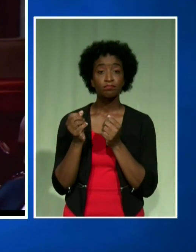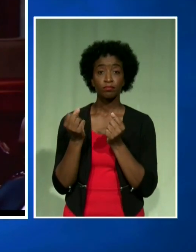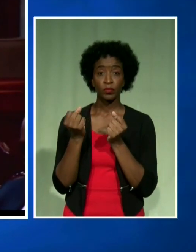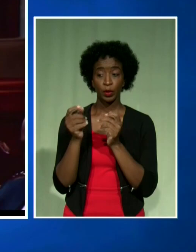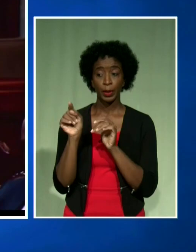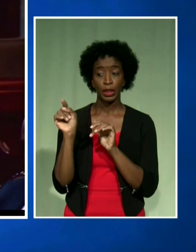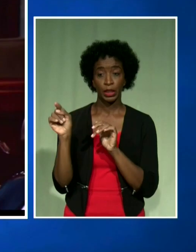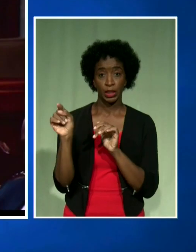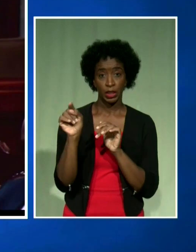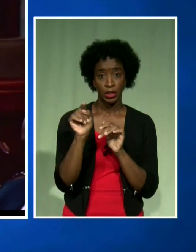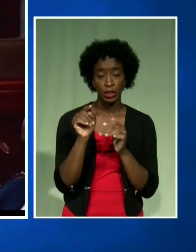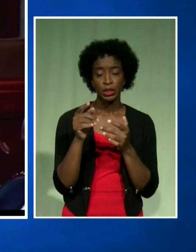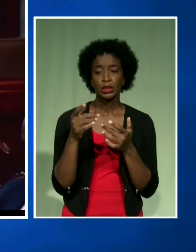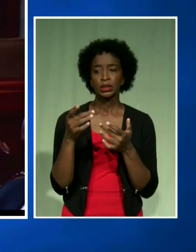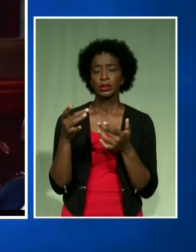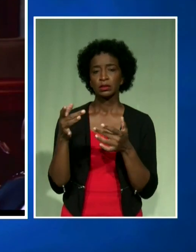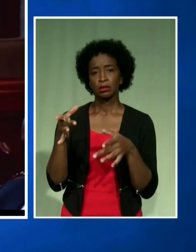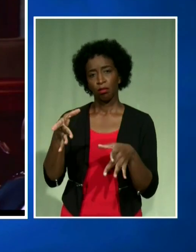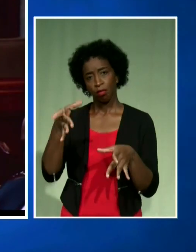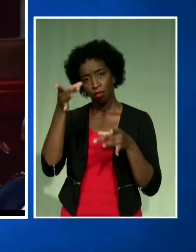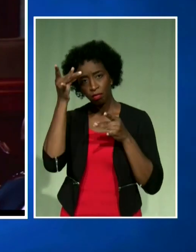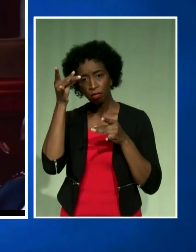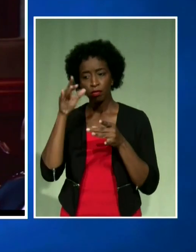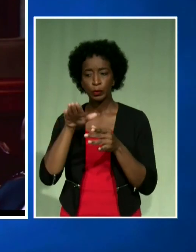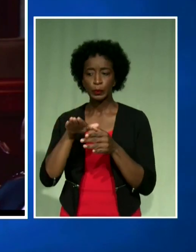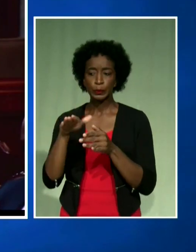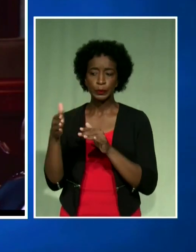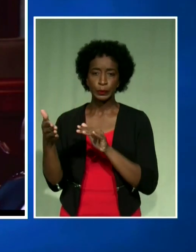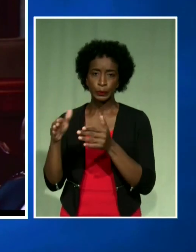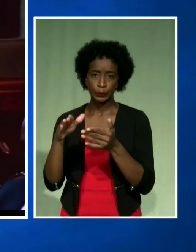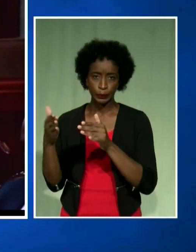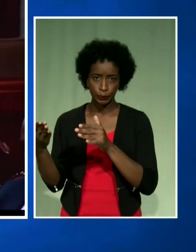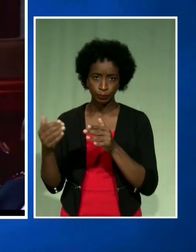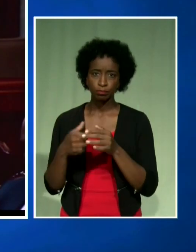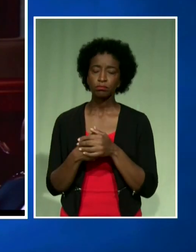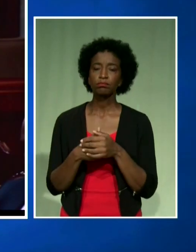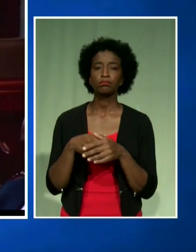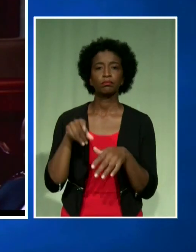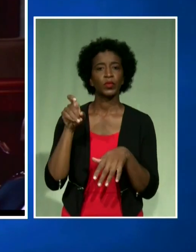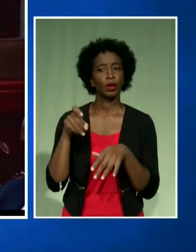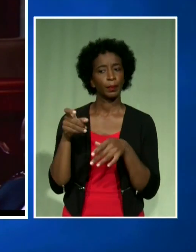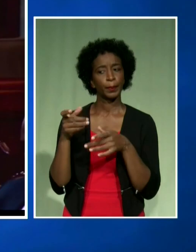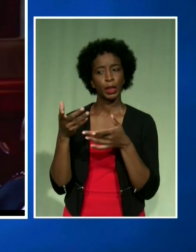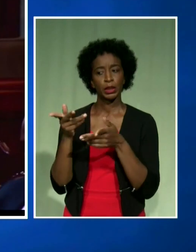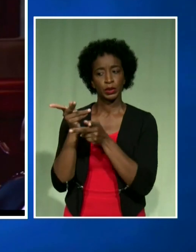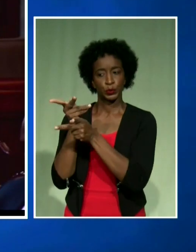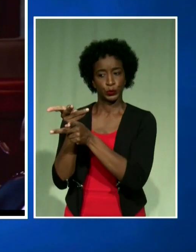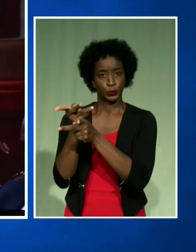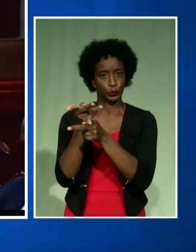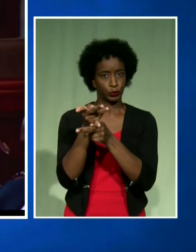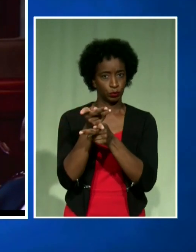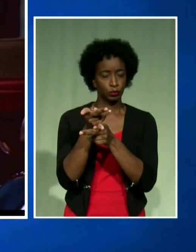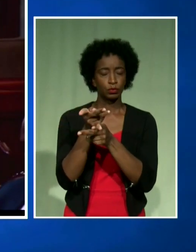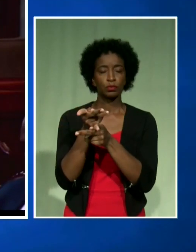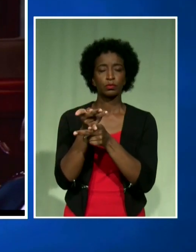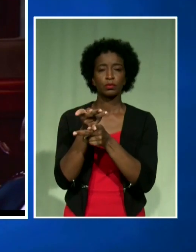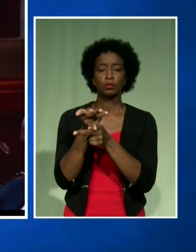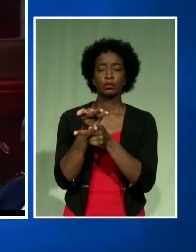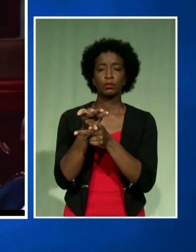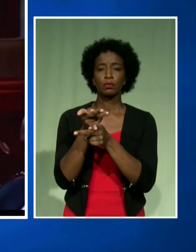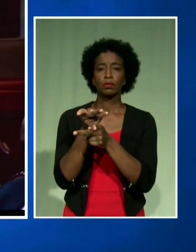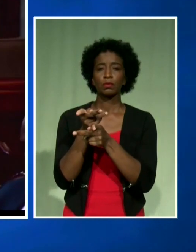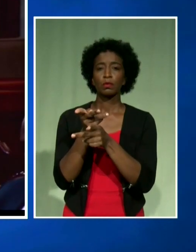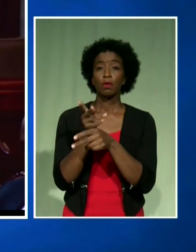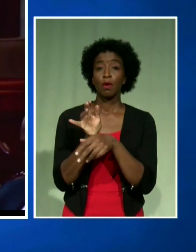obviously complications, and therefore we have to manage that because we have to care about the elderly in this society. We also have to manage